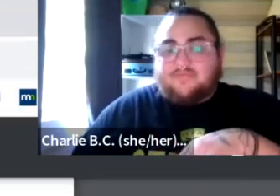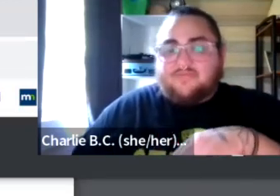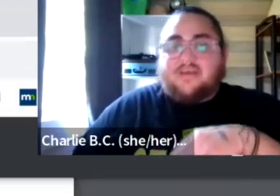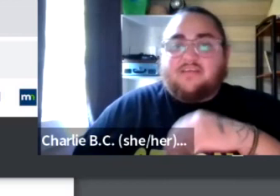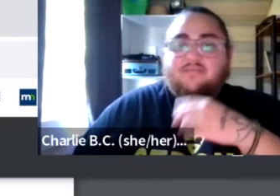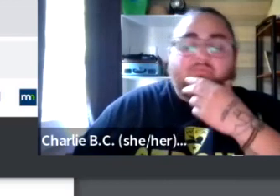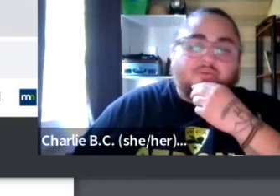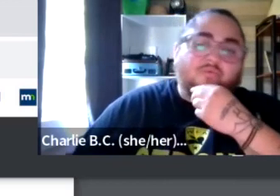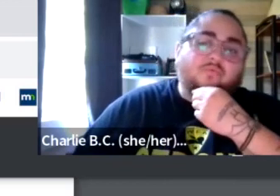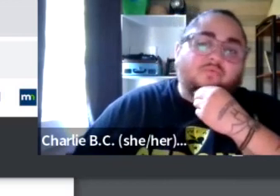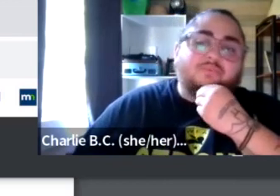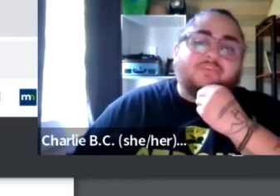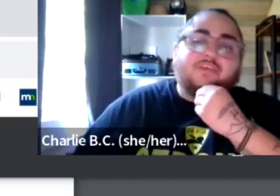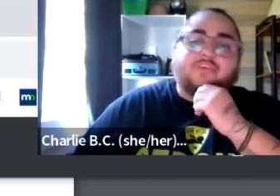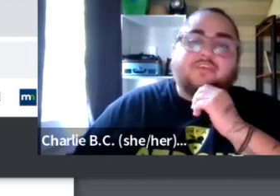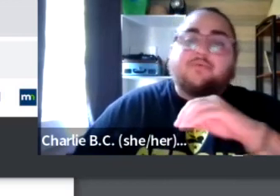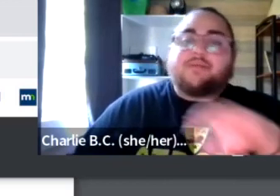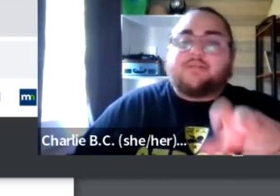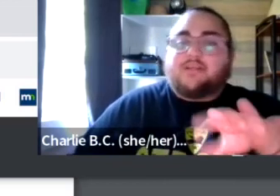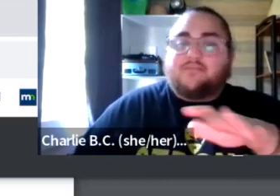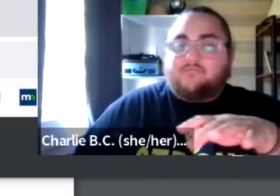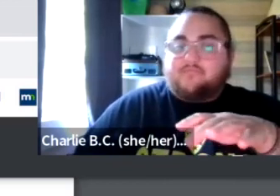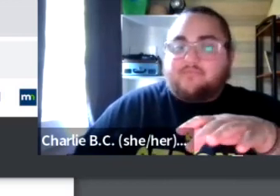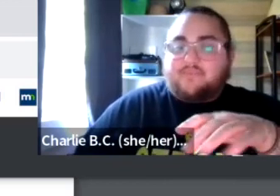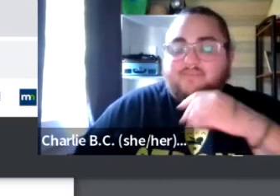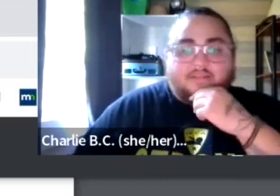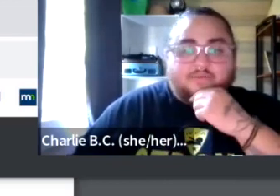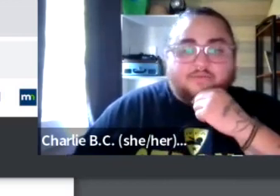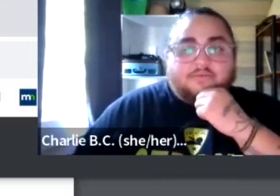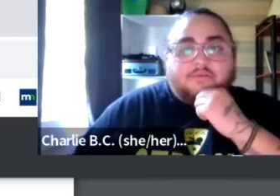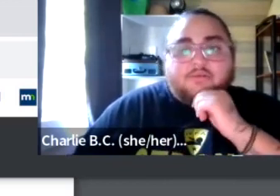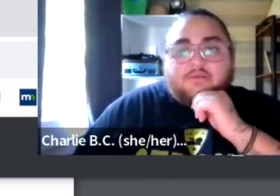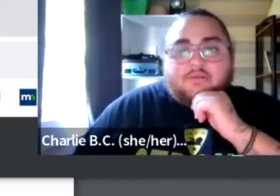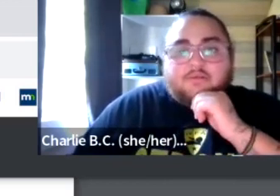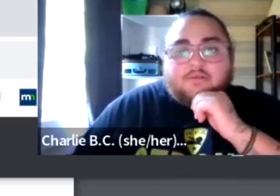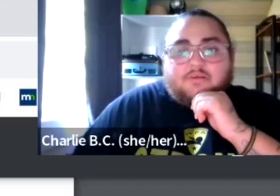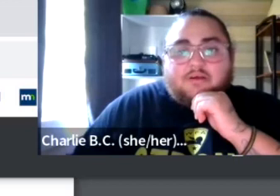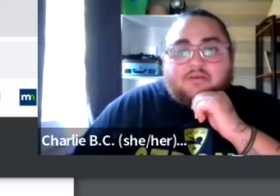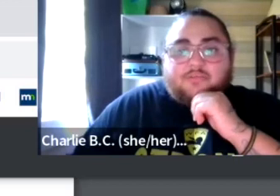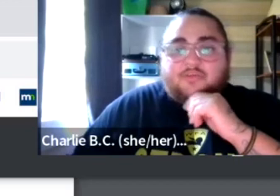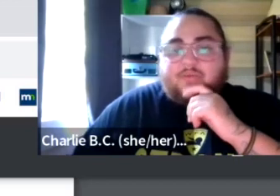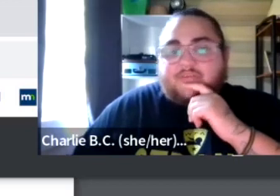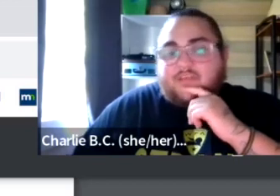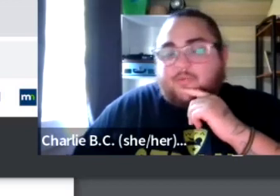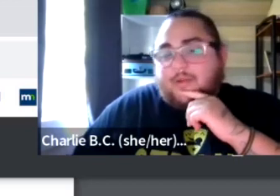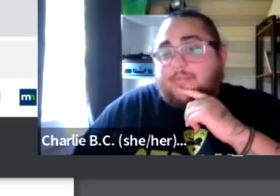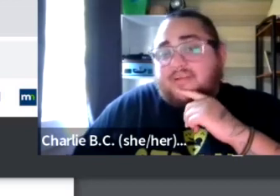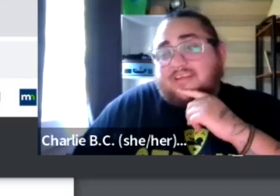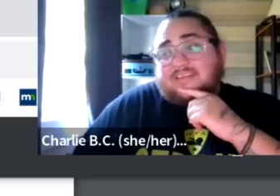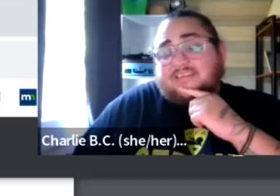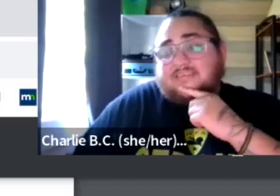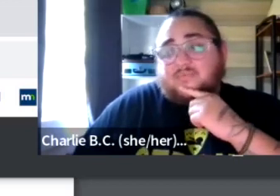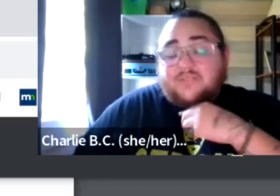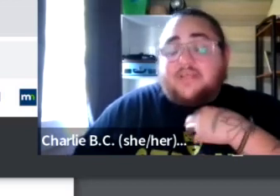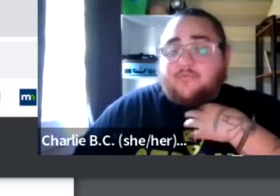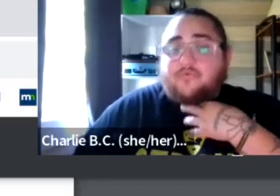formal than some of the other things. So I wanted to kind of give that little spiel about the STAY program, but